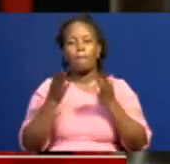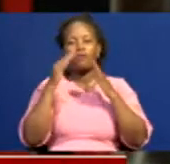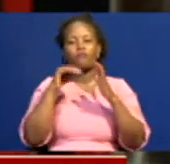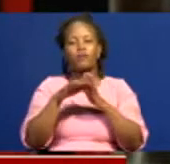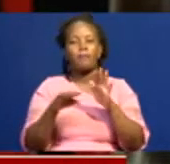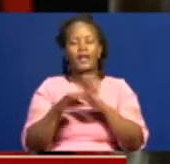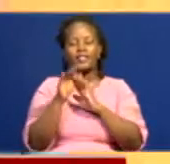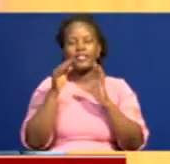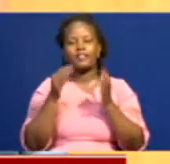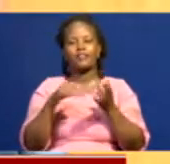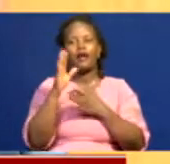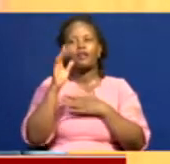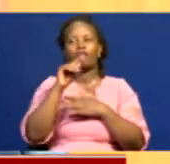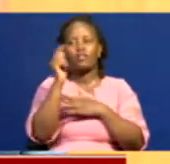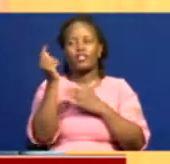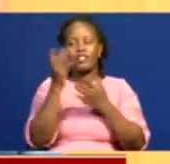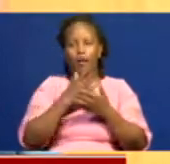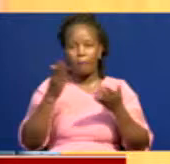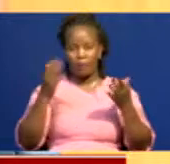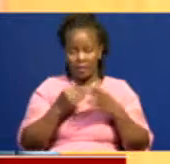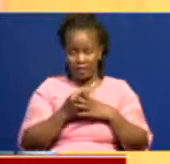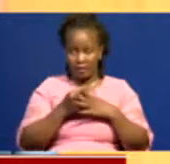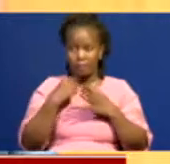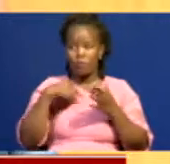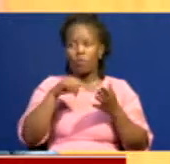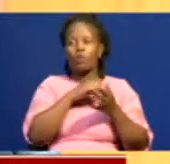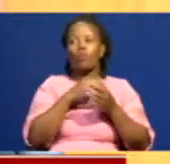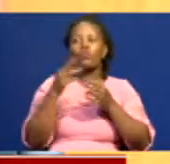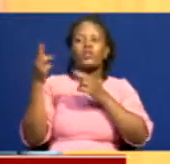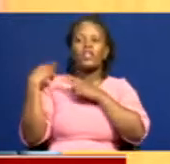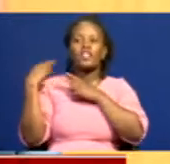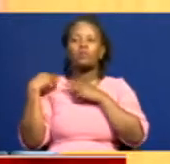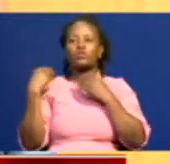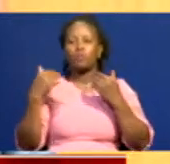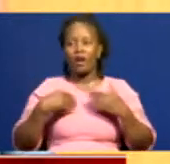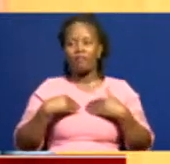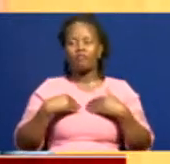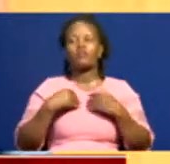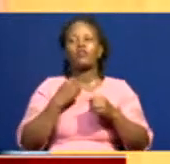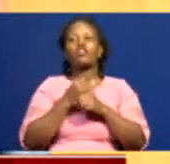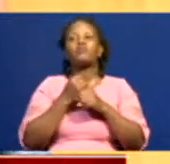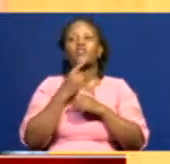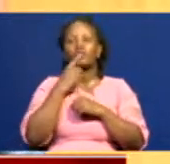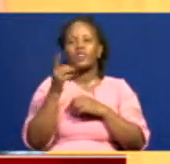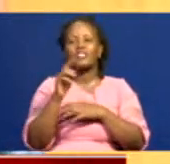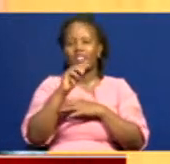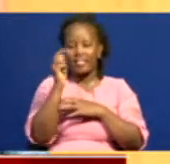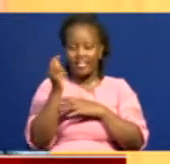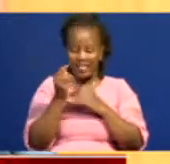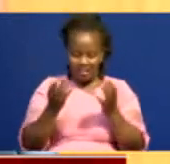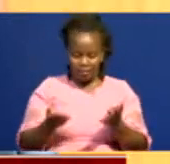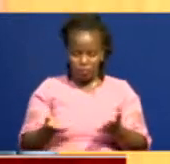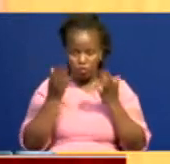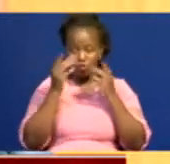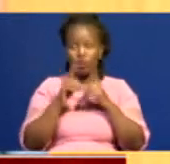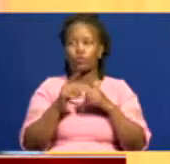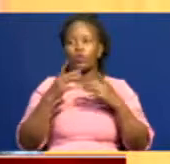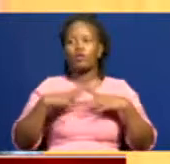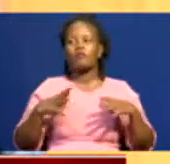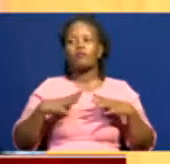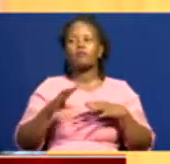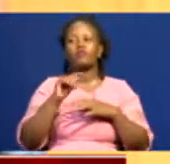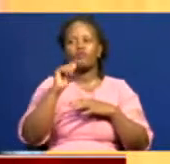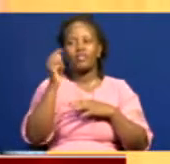Kenyan products. We have a mandate to improve Kenya and the livelihood of Kenyans,